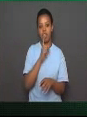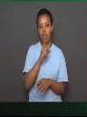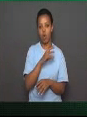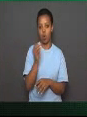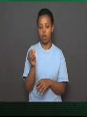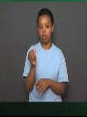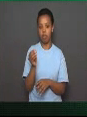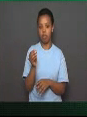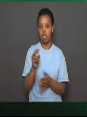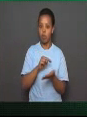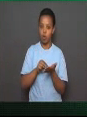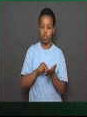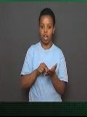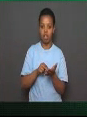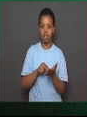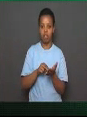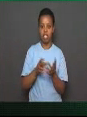in nutritional content.